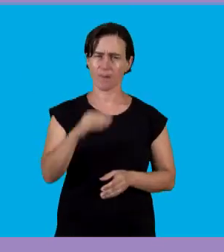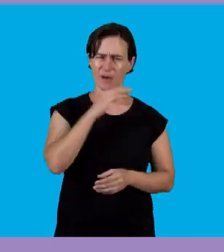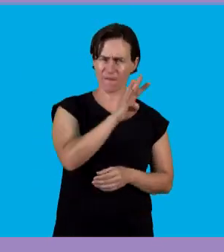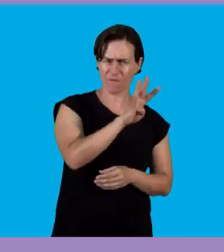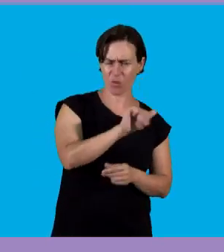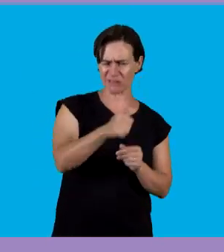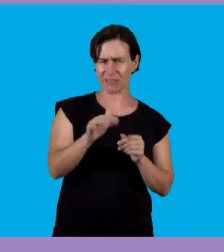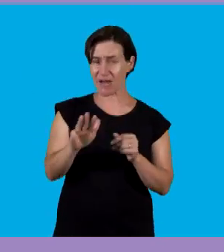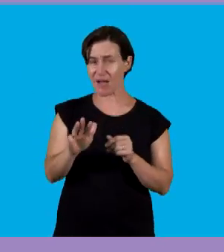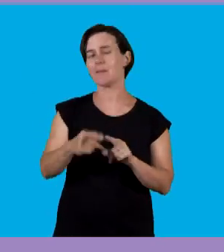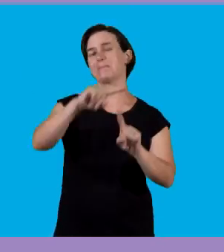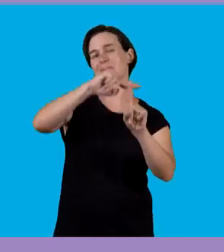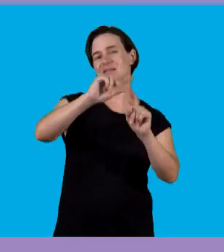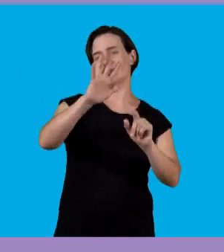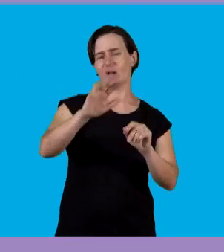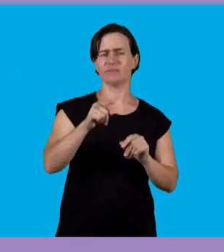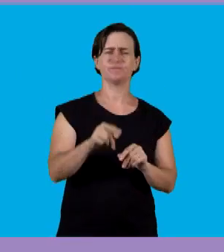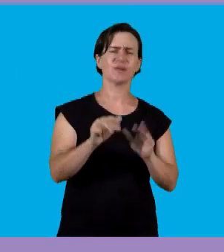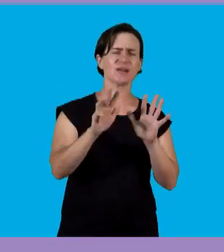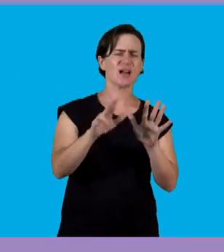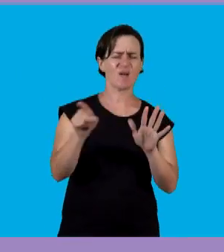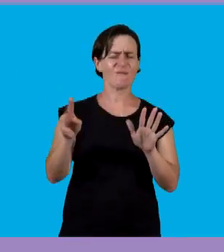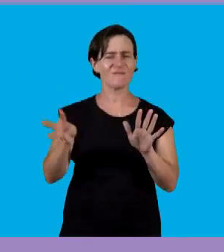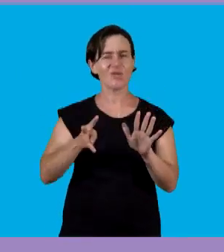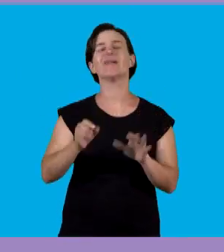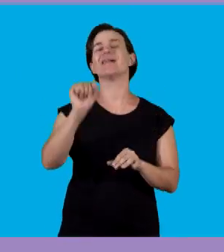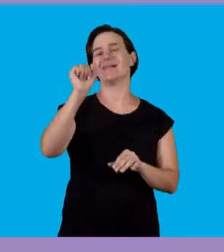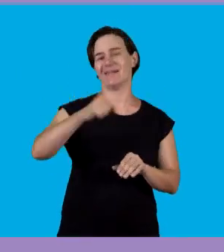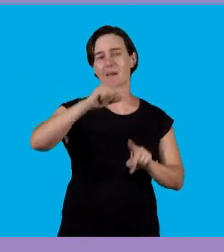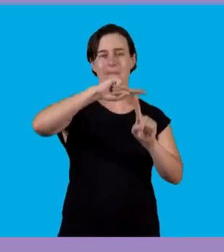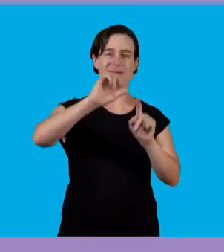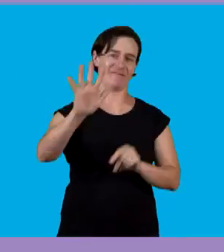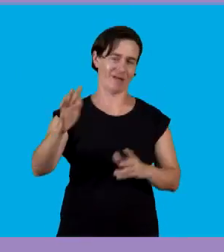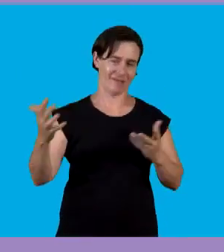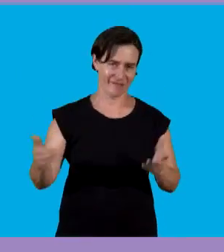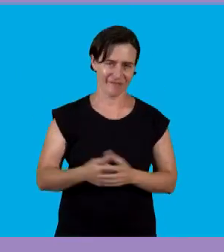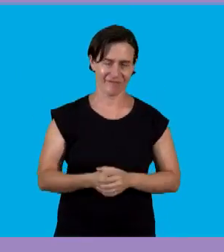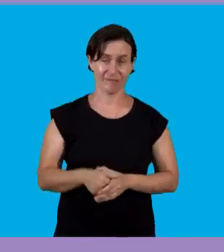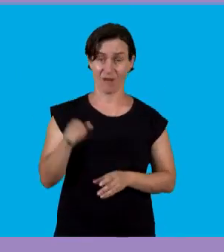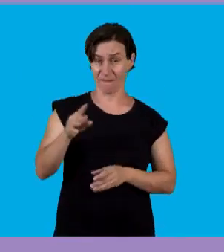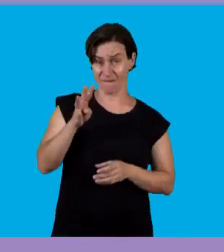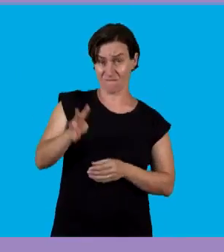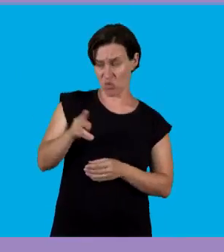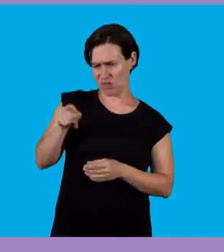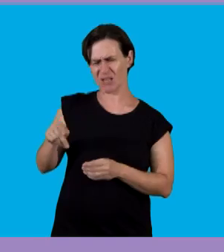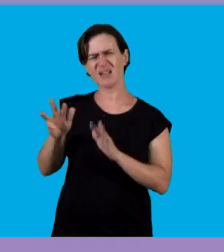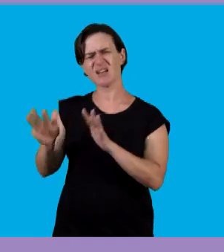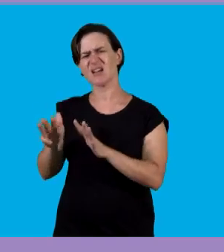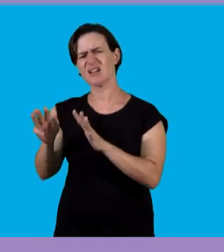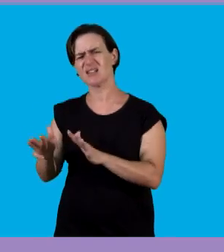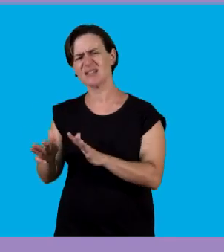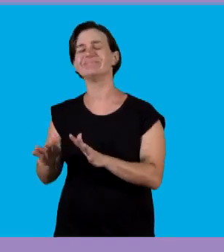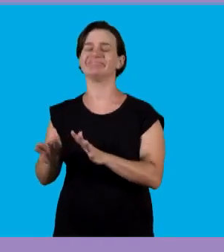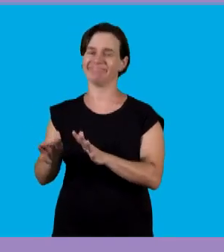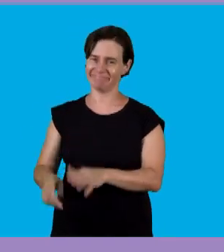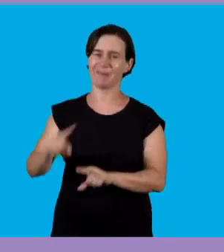5. And from 9 to 14, yes, we are also adding a 5. And from 14 to